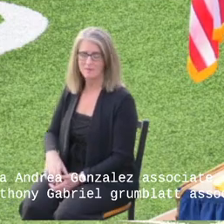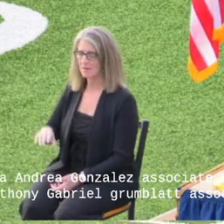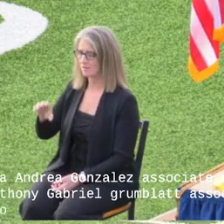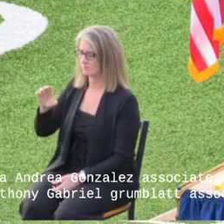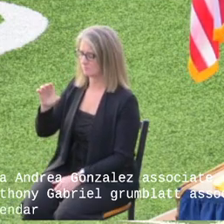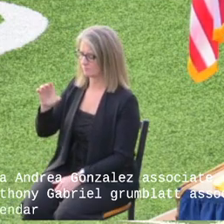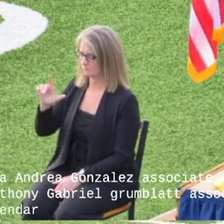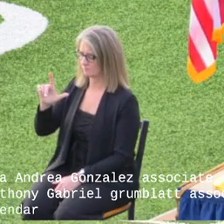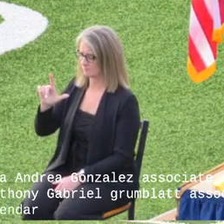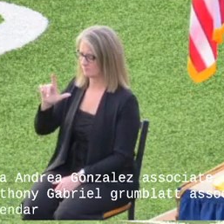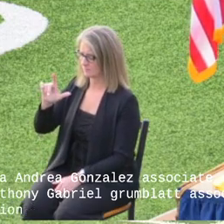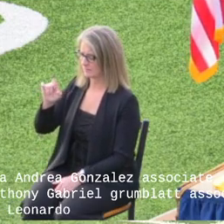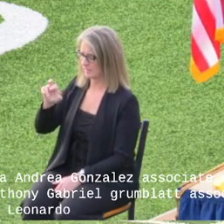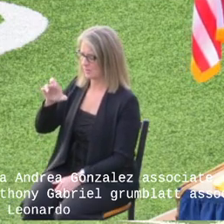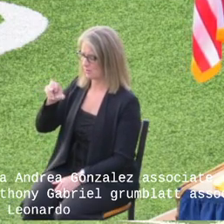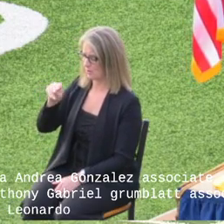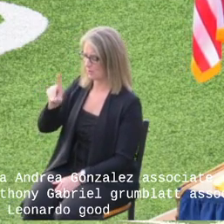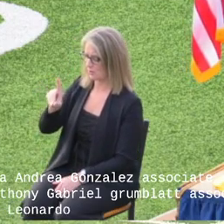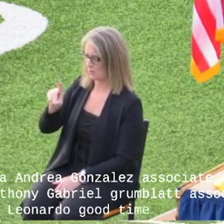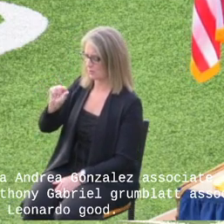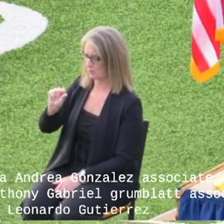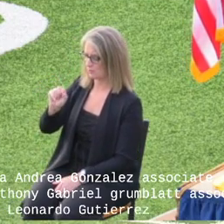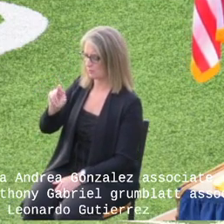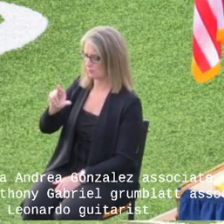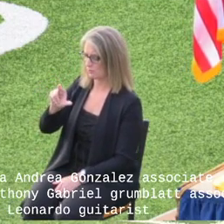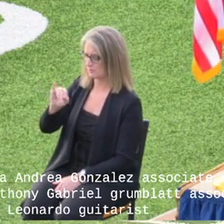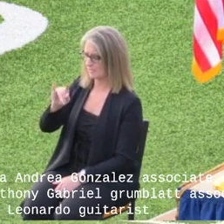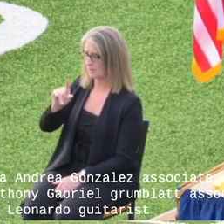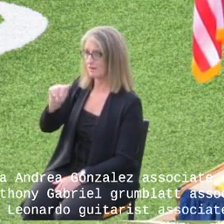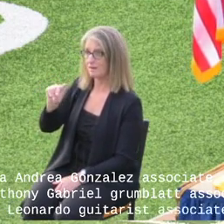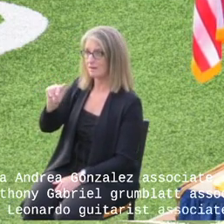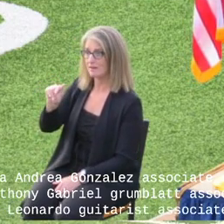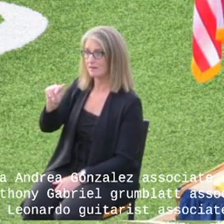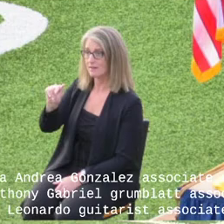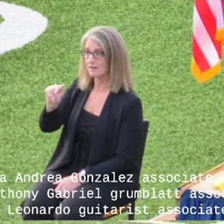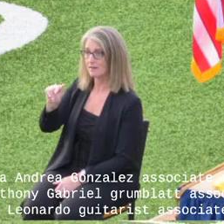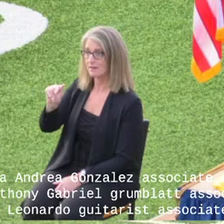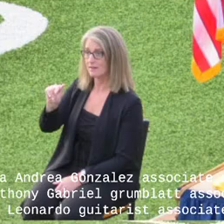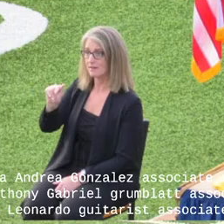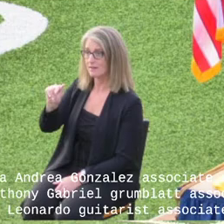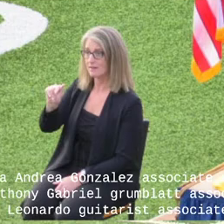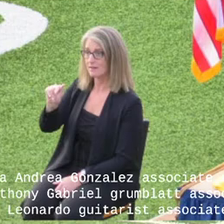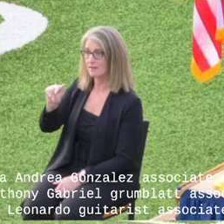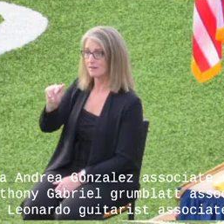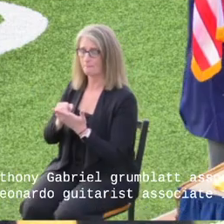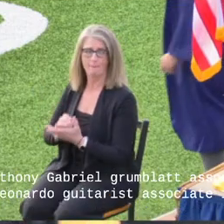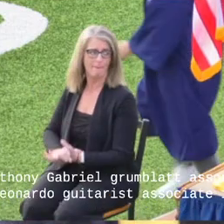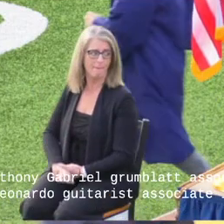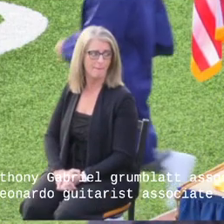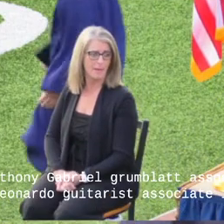Wakander Leonardo Gutierrez, Associate in Arts.